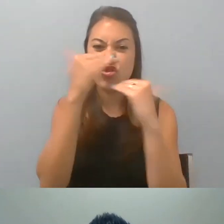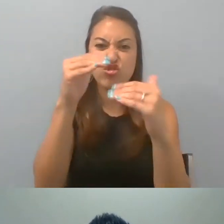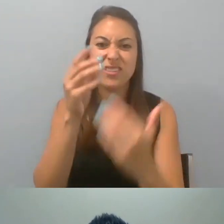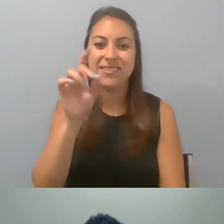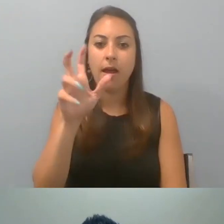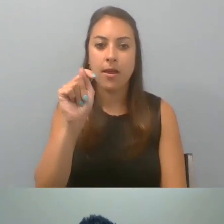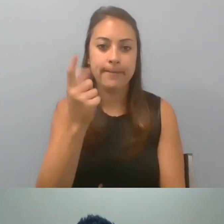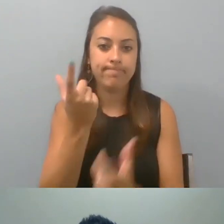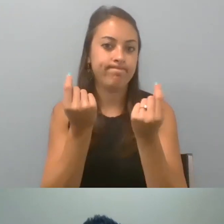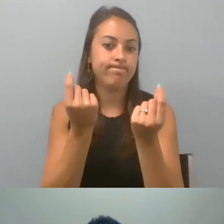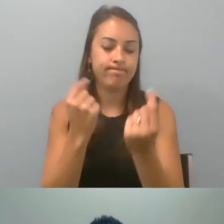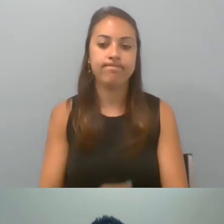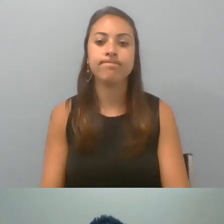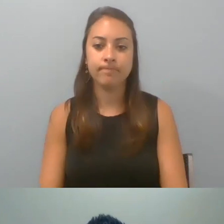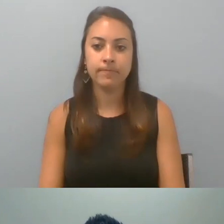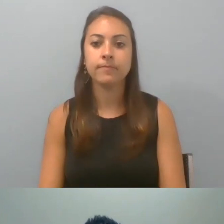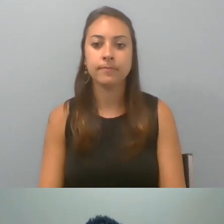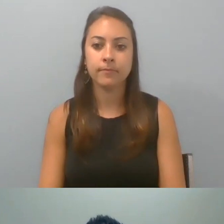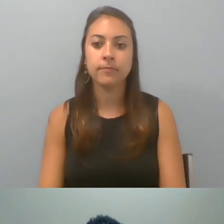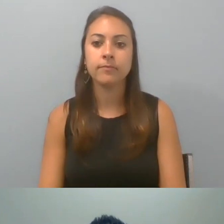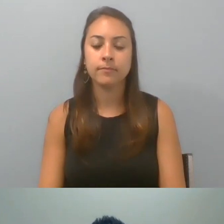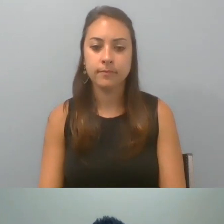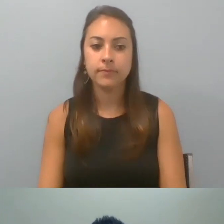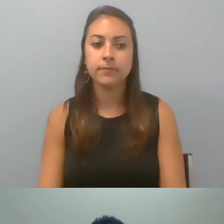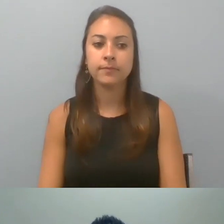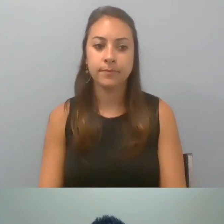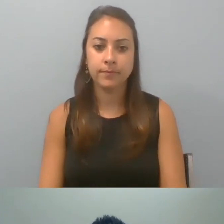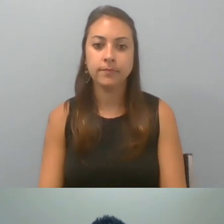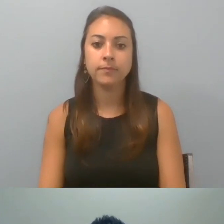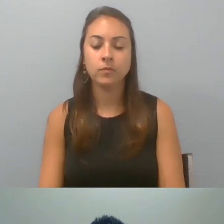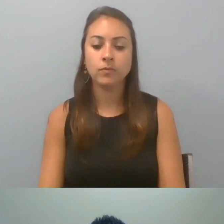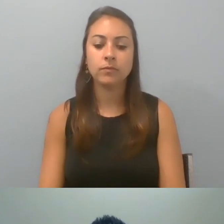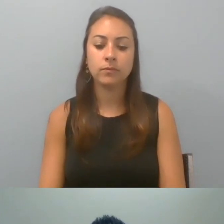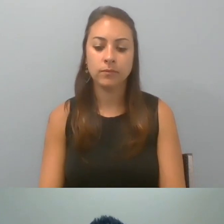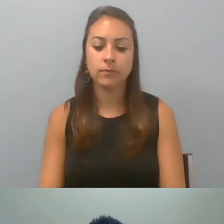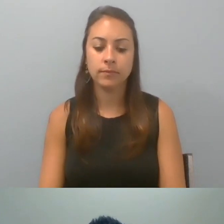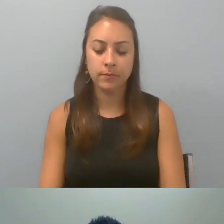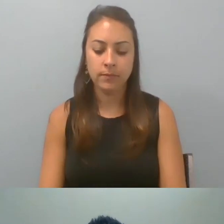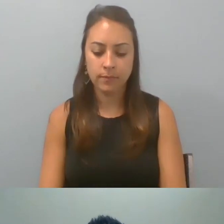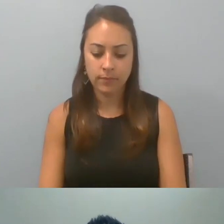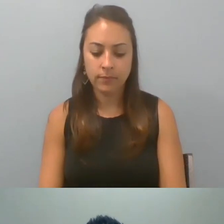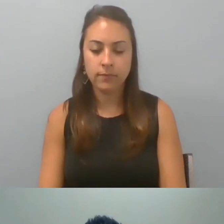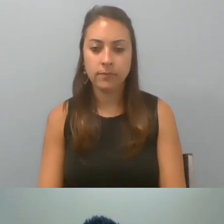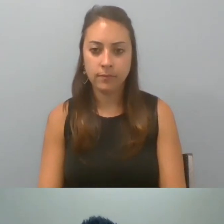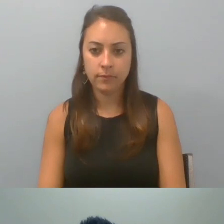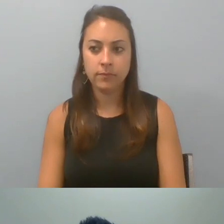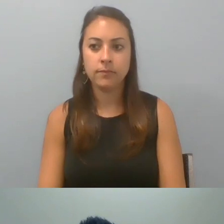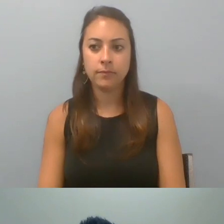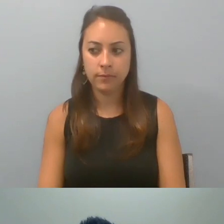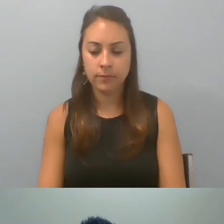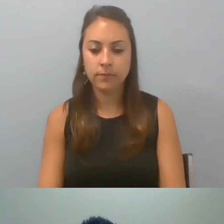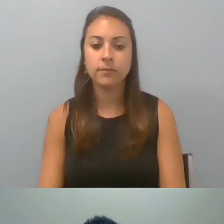and how they can navigate the dining halls. What are options available to them, and